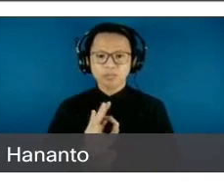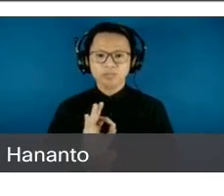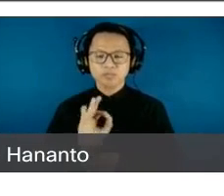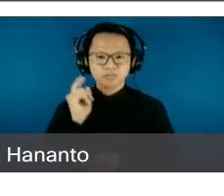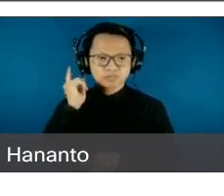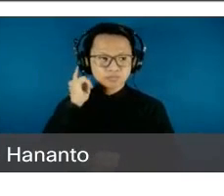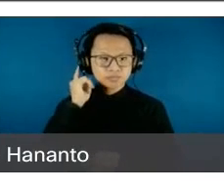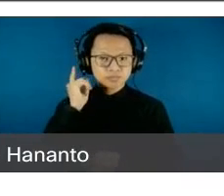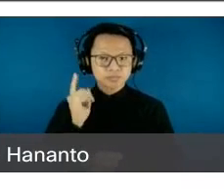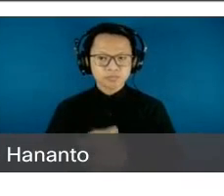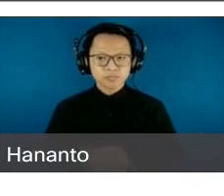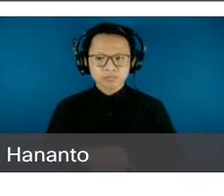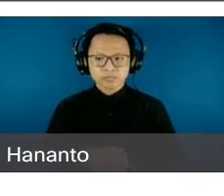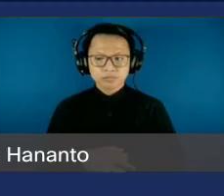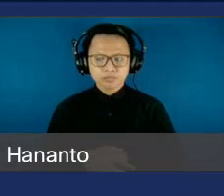Next slide,